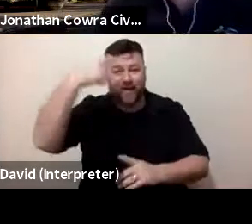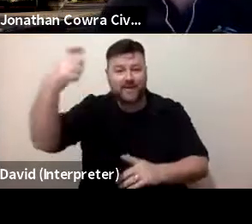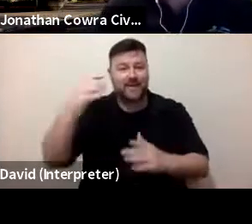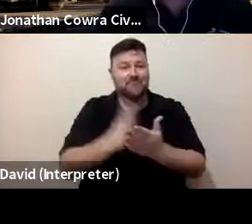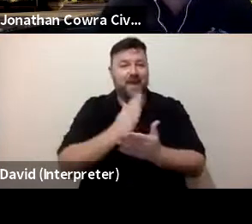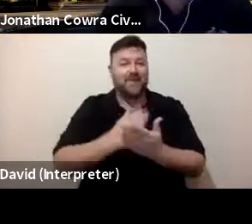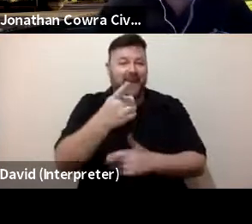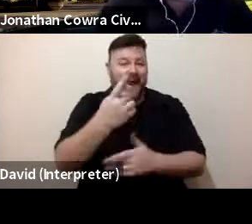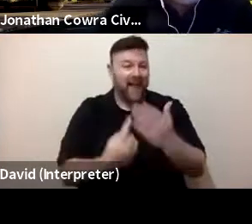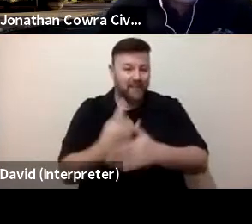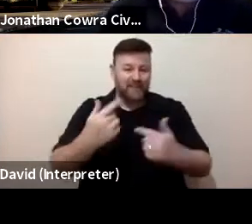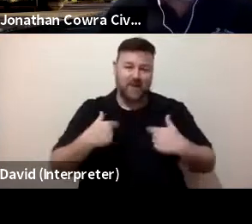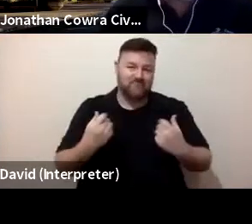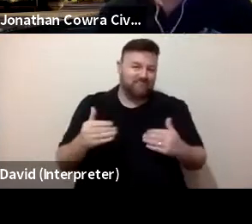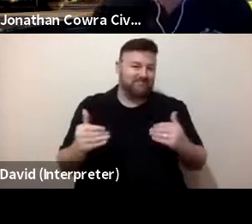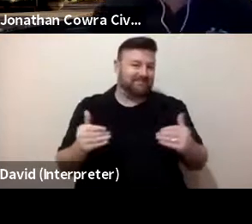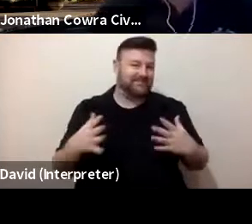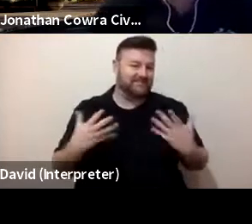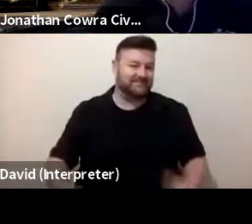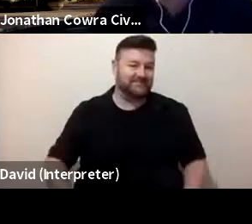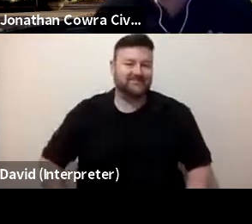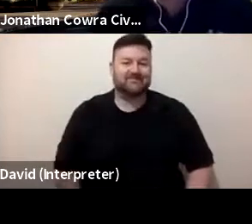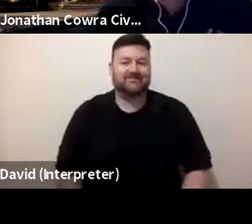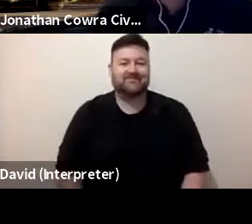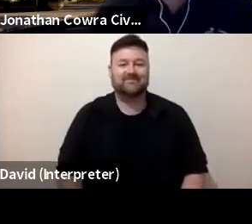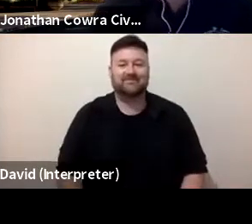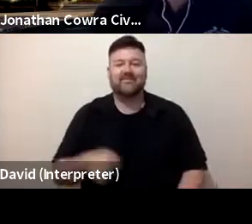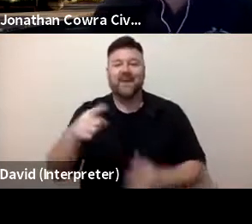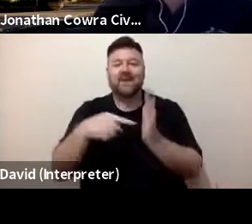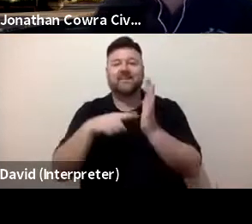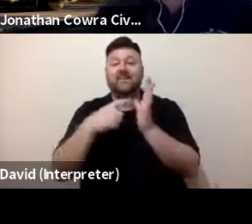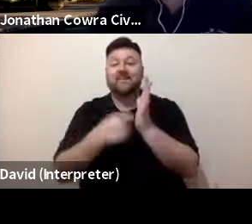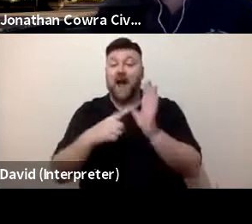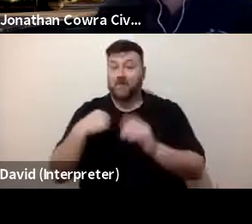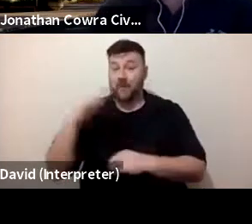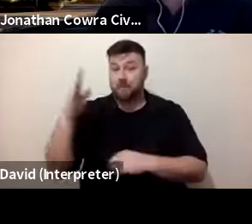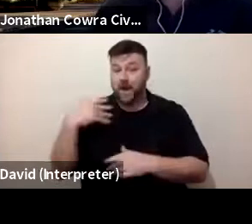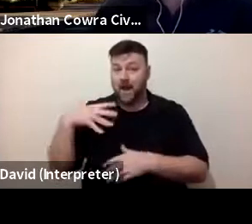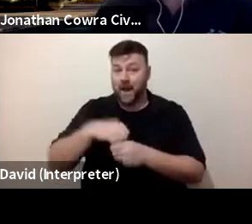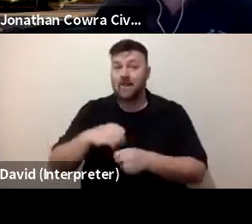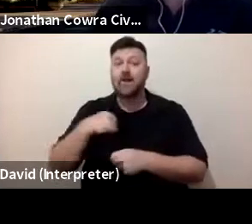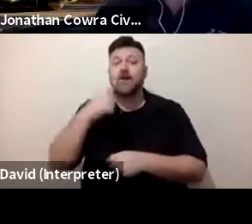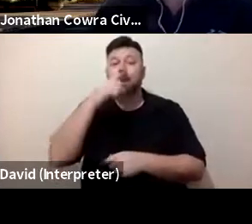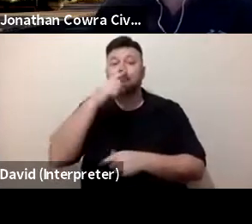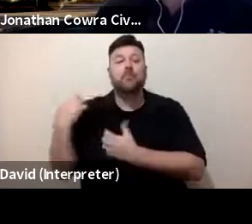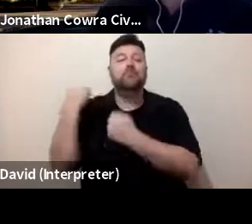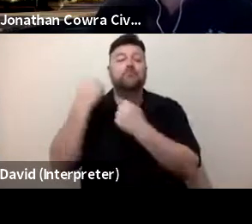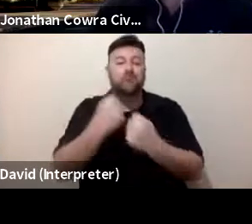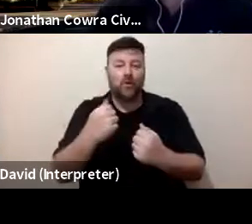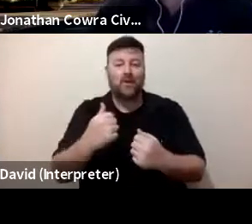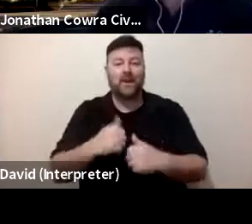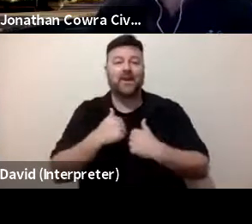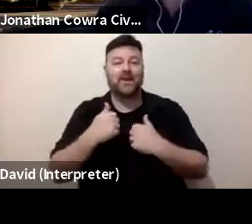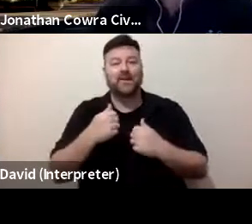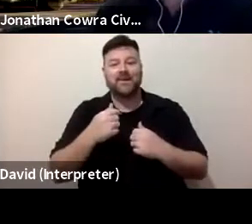don't have the budget. I've played a gig where we did it like that. Everyone came in with their avatars and there were little avatars on